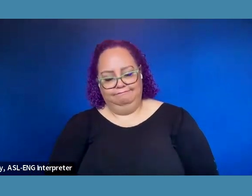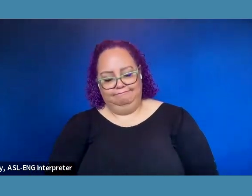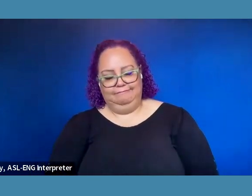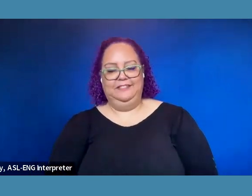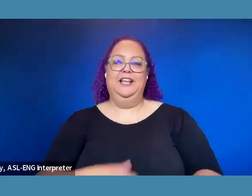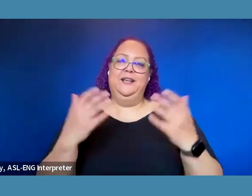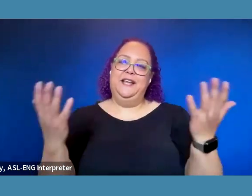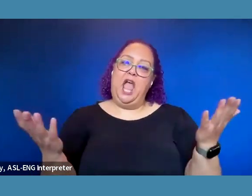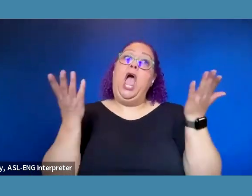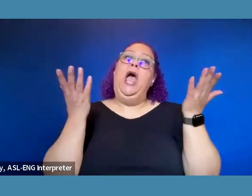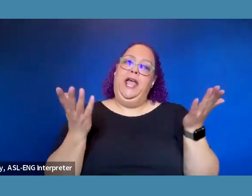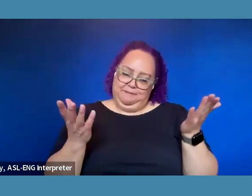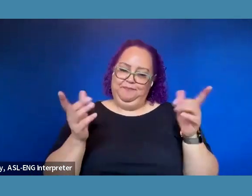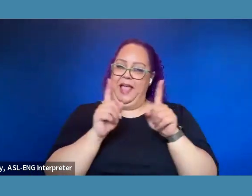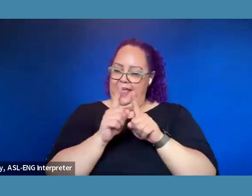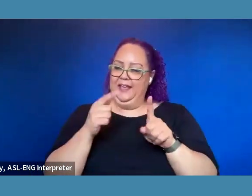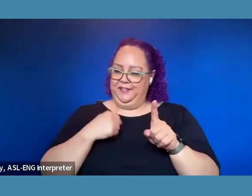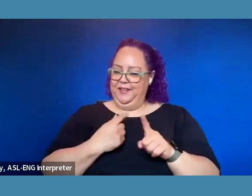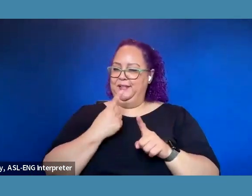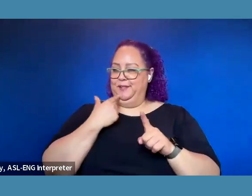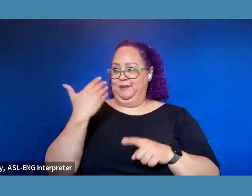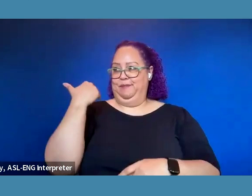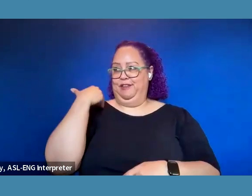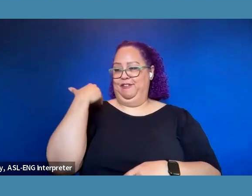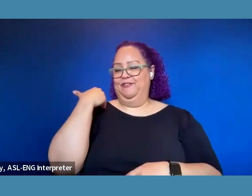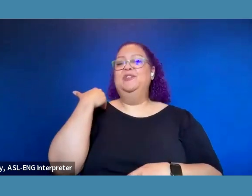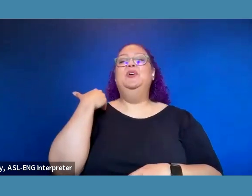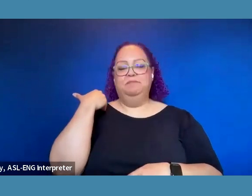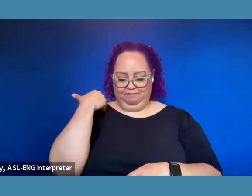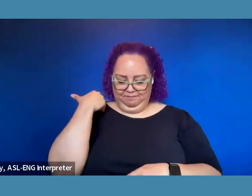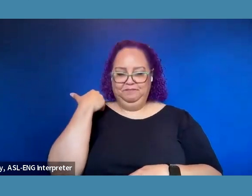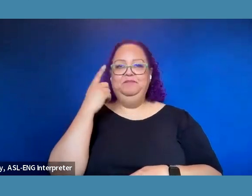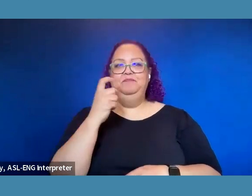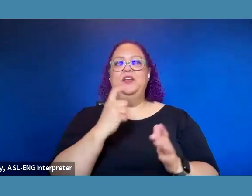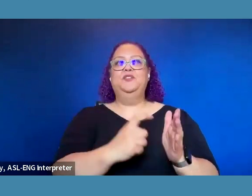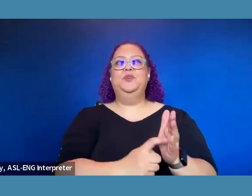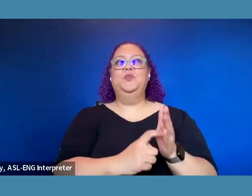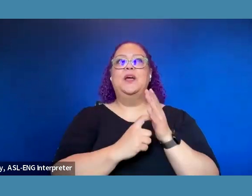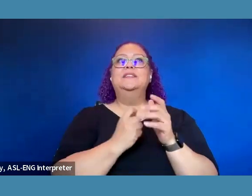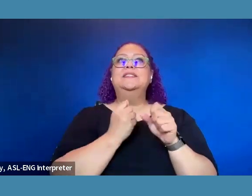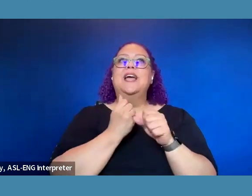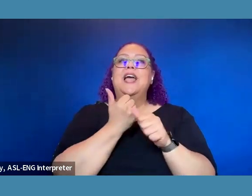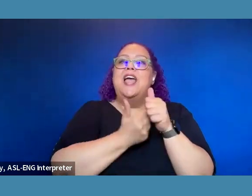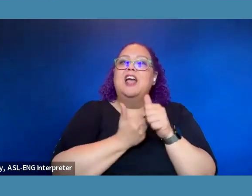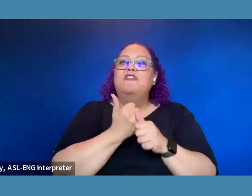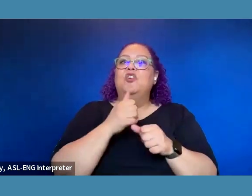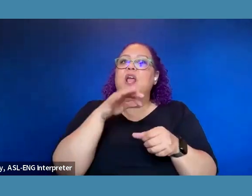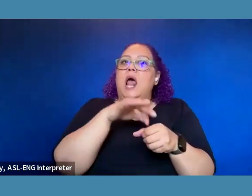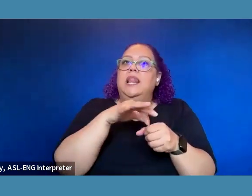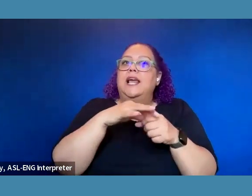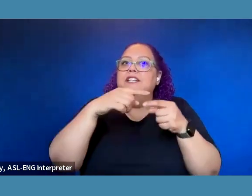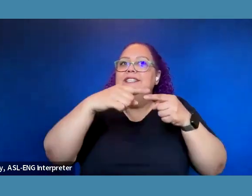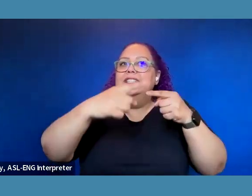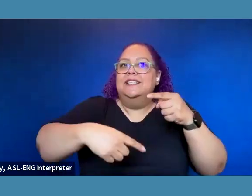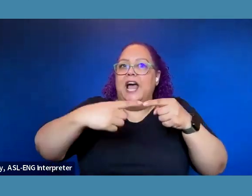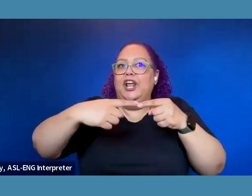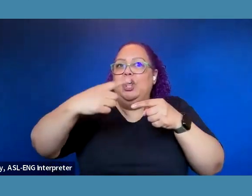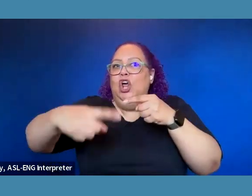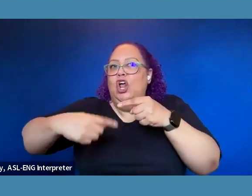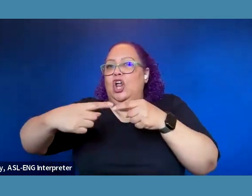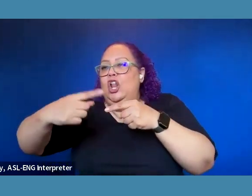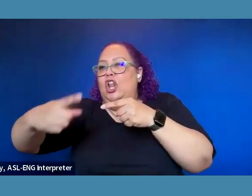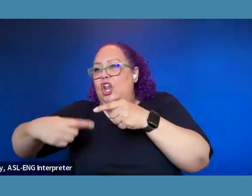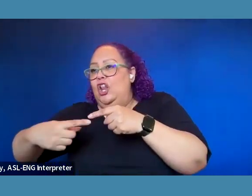yeah, as I explained before, you have to request every election cycle. So if you haven't done that,